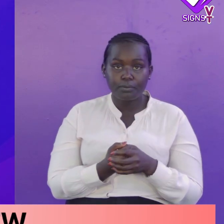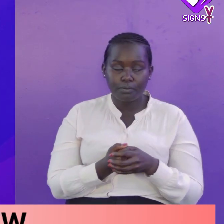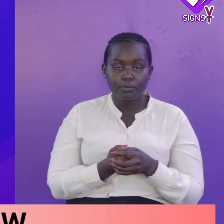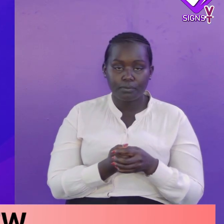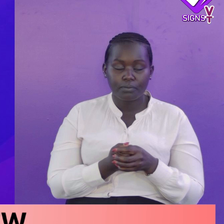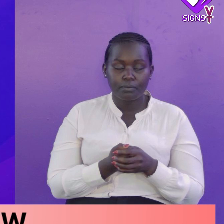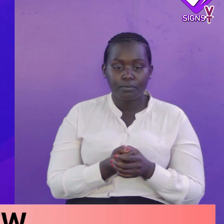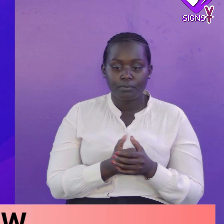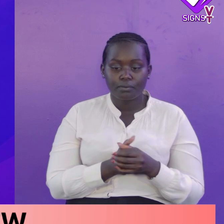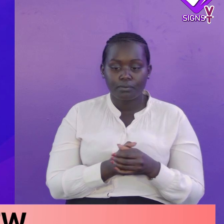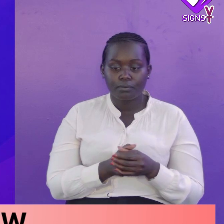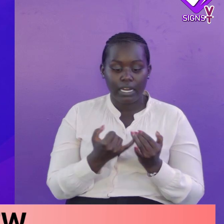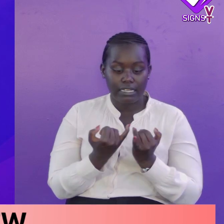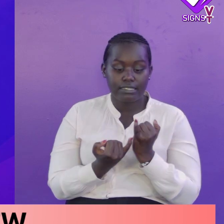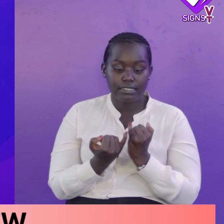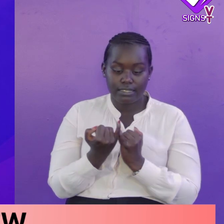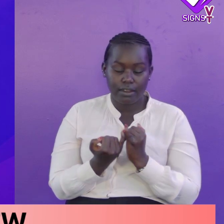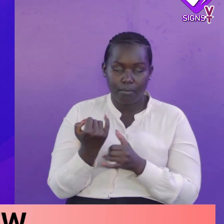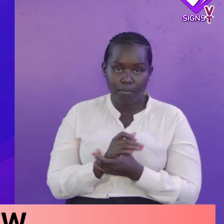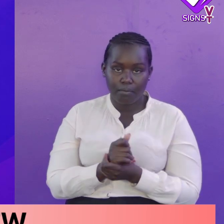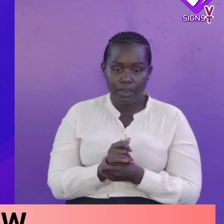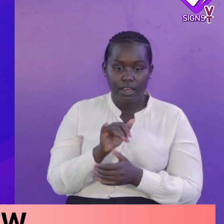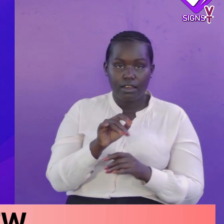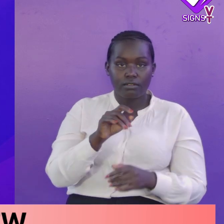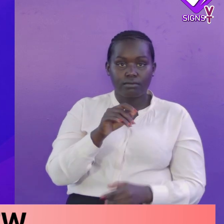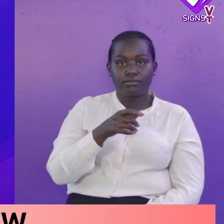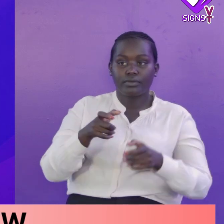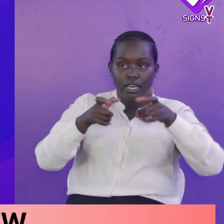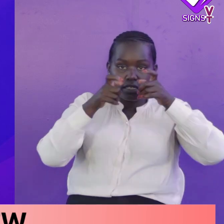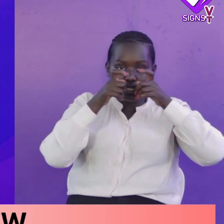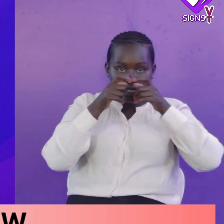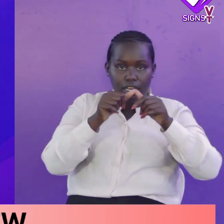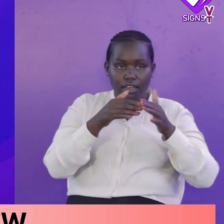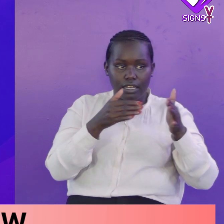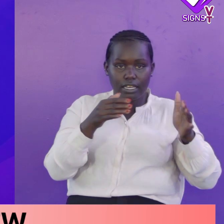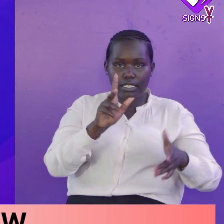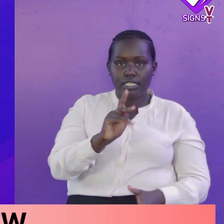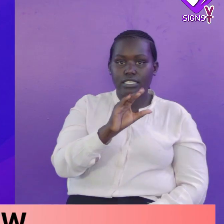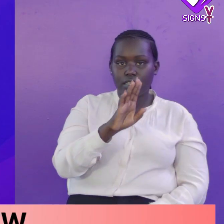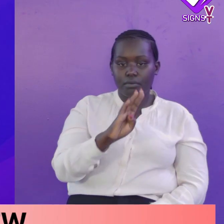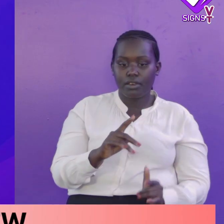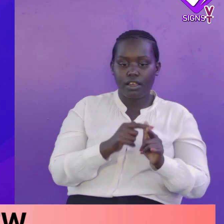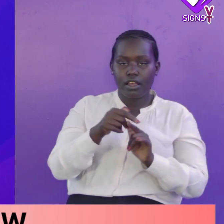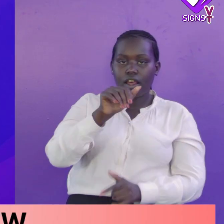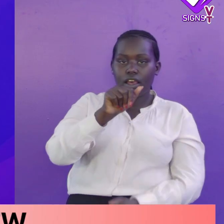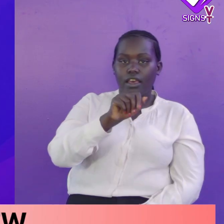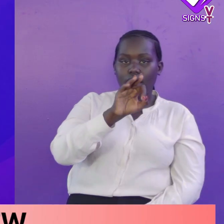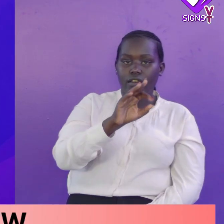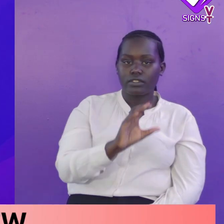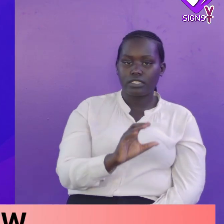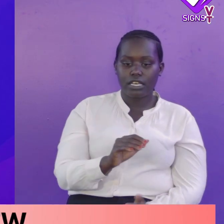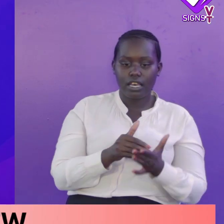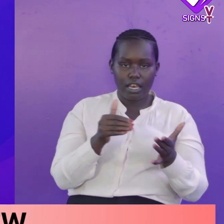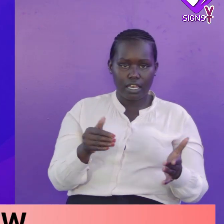It's Sunday. It's Saturday, Saturday. So Tusker FC will be playing against KCB. Then FC Leopards will play